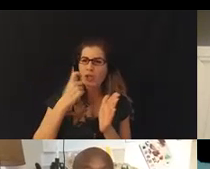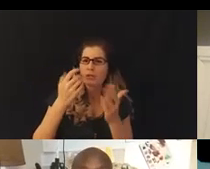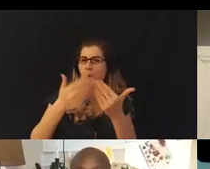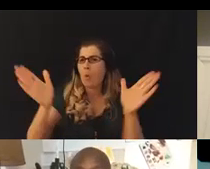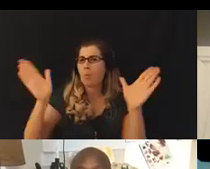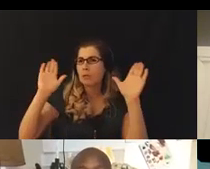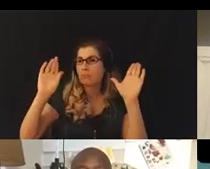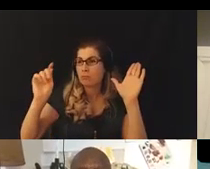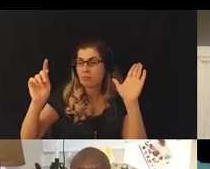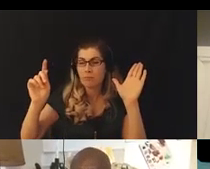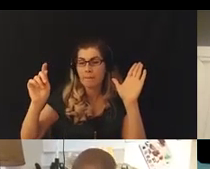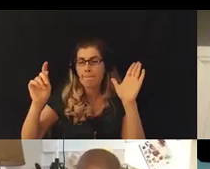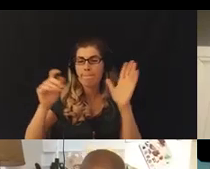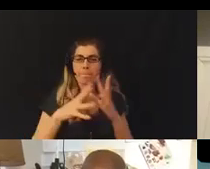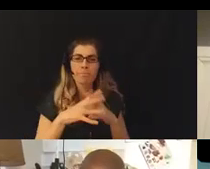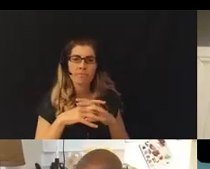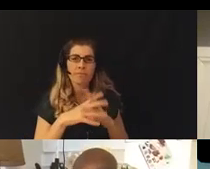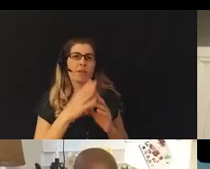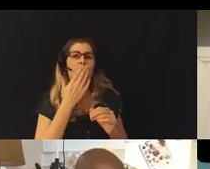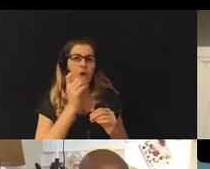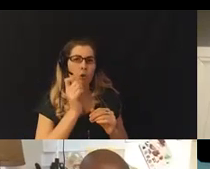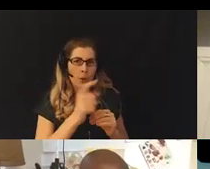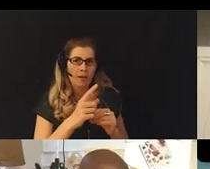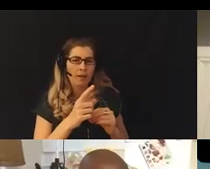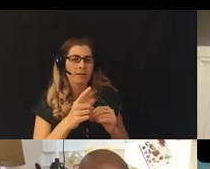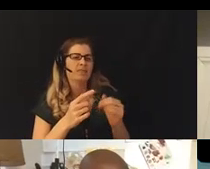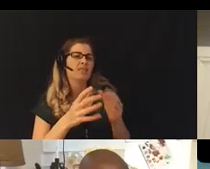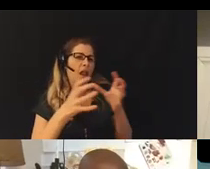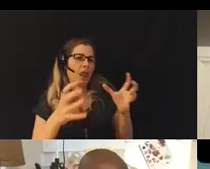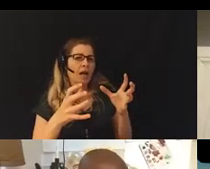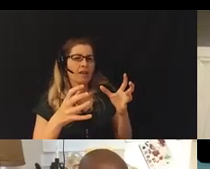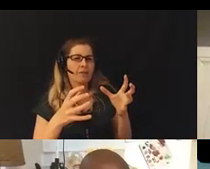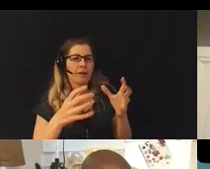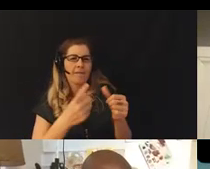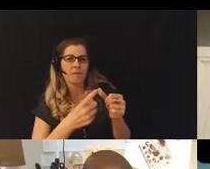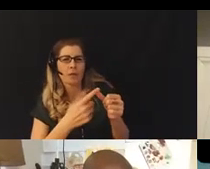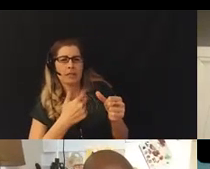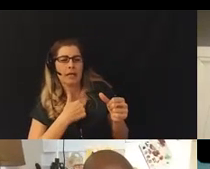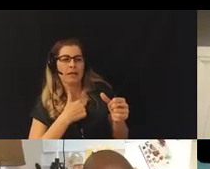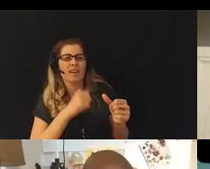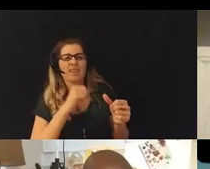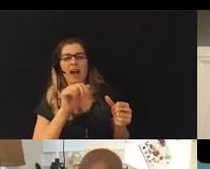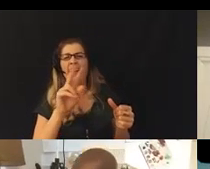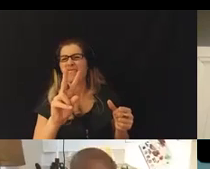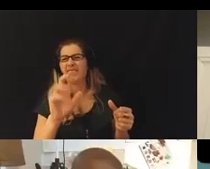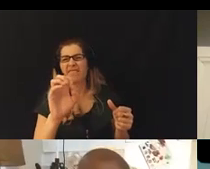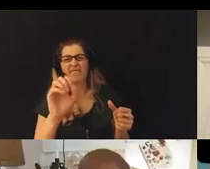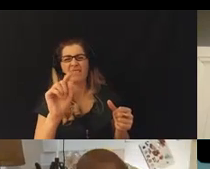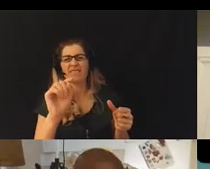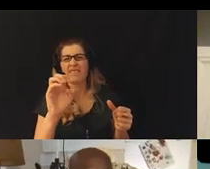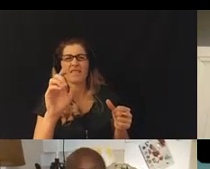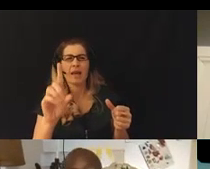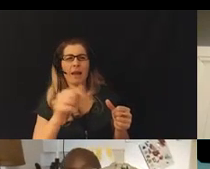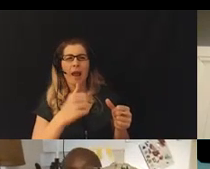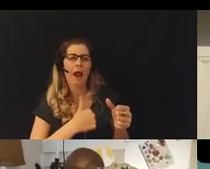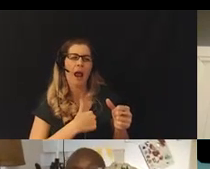thing? Great question. It is, there's a lot of scaffolding that happens. I wouldn't say vetting, right? Because I very rarely say